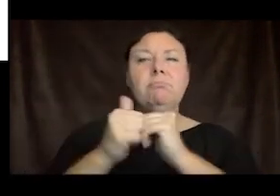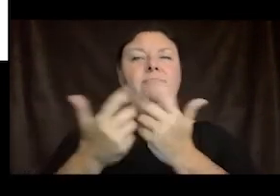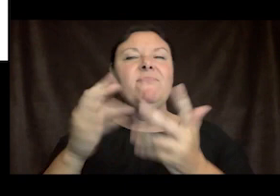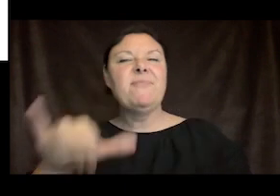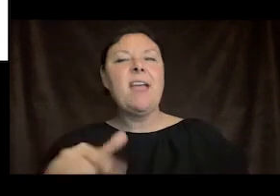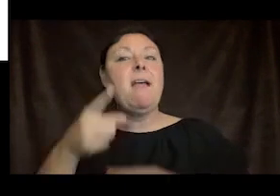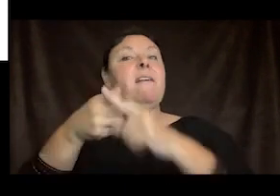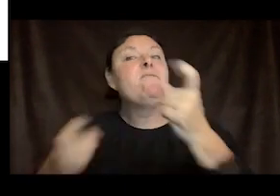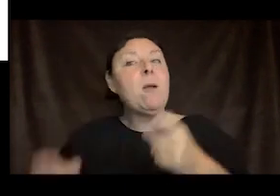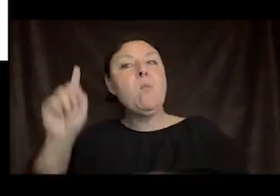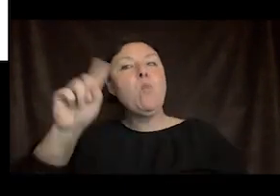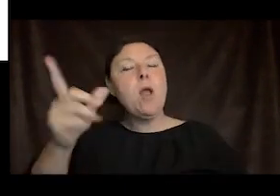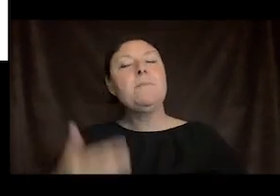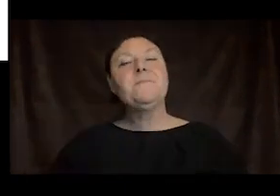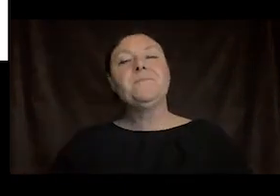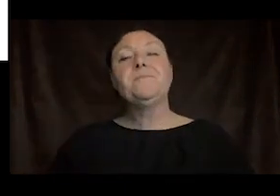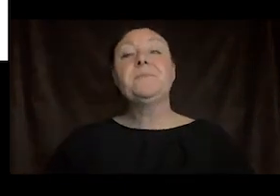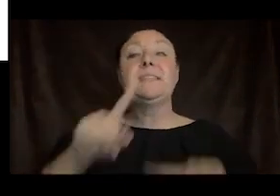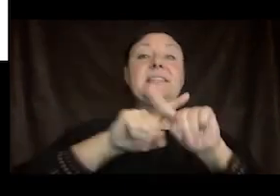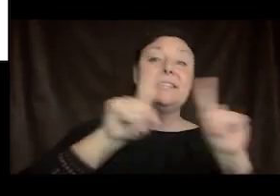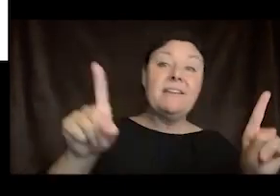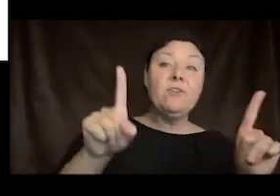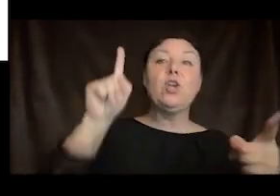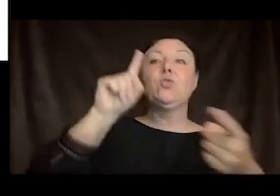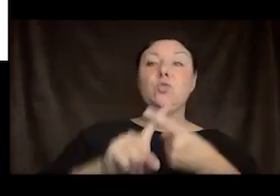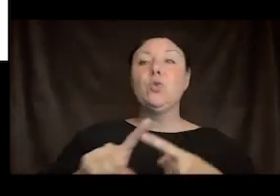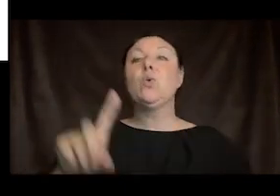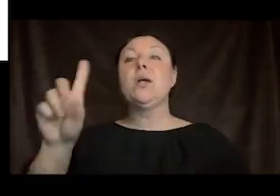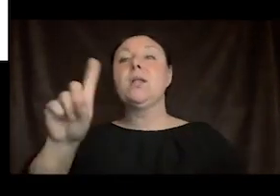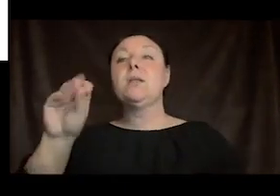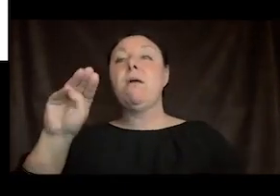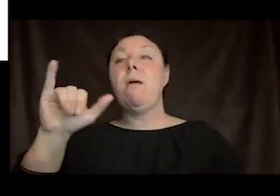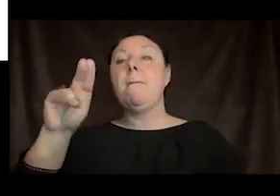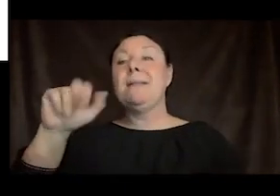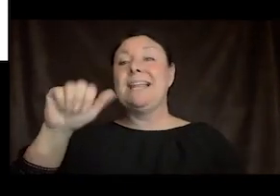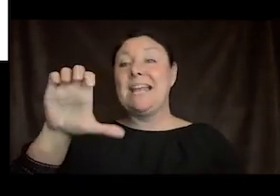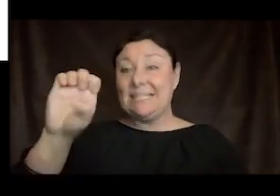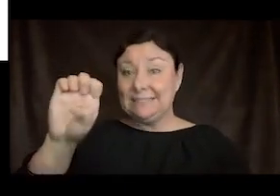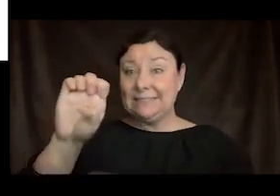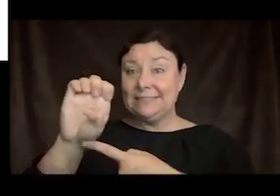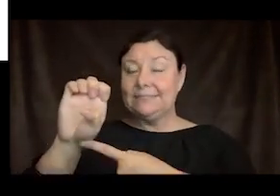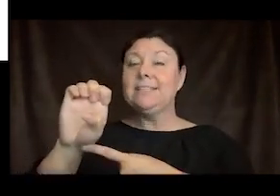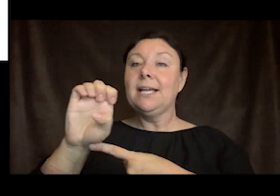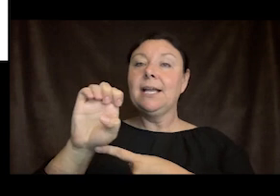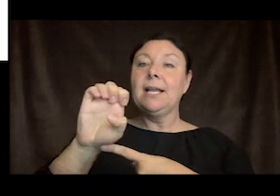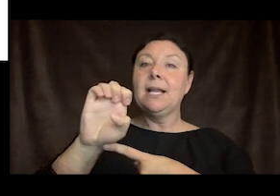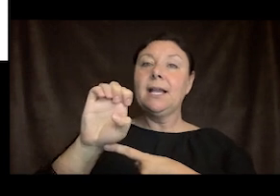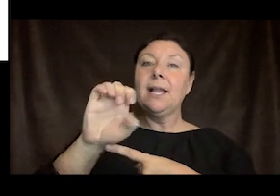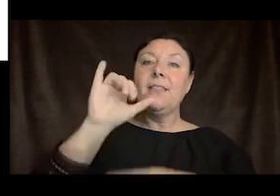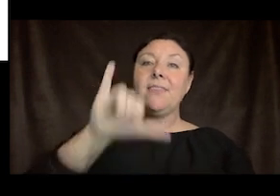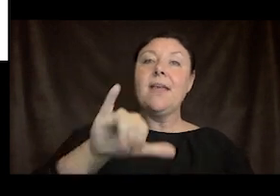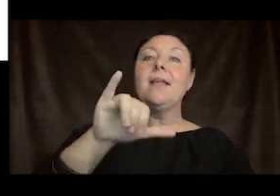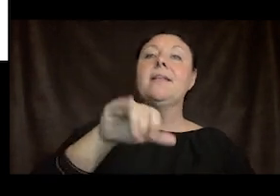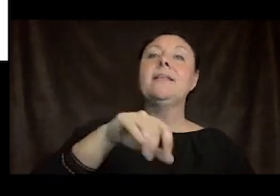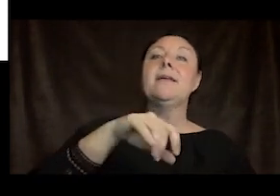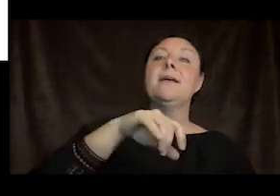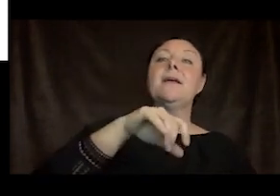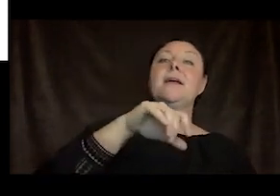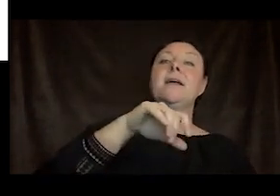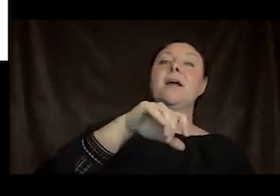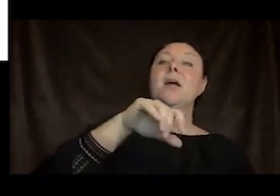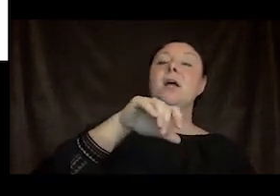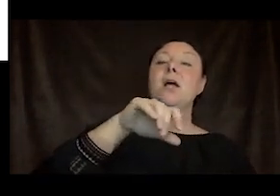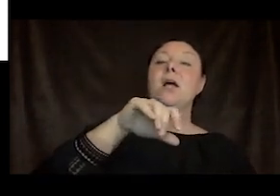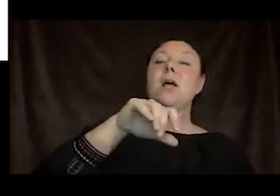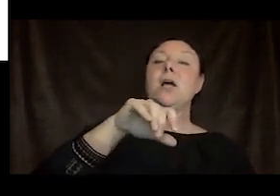Moving from difference to dominance. Remember we talked about prejudice and power, allowing them to talk about their own experiences, as I